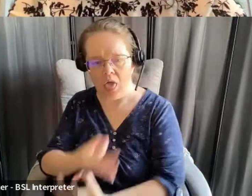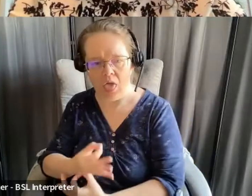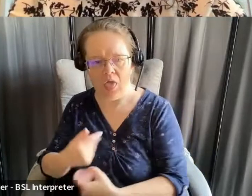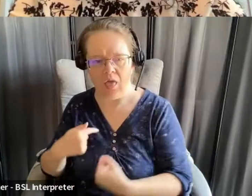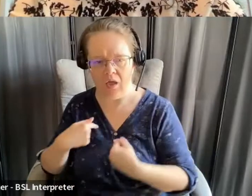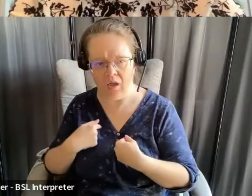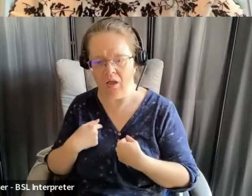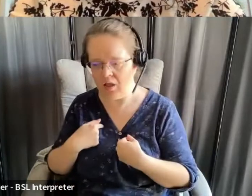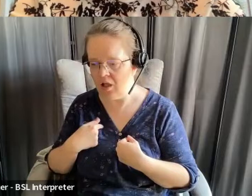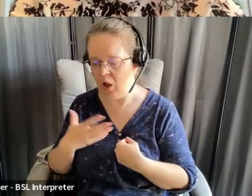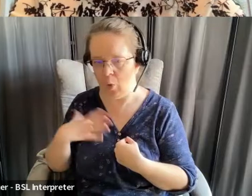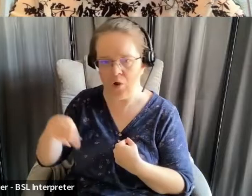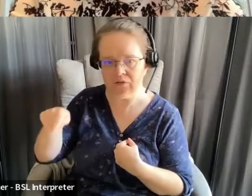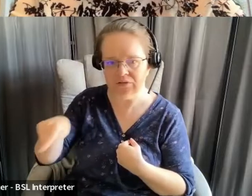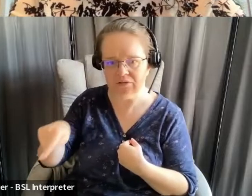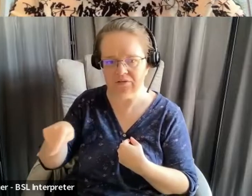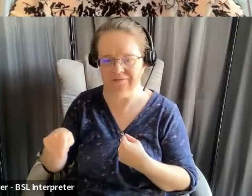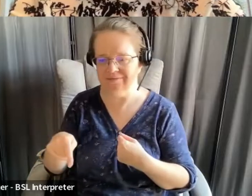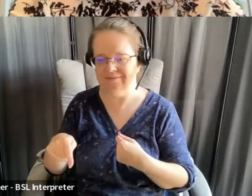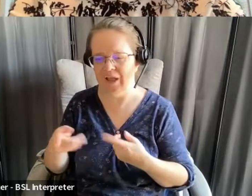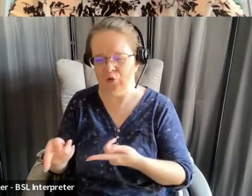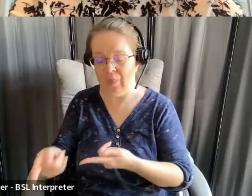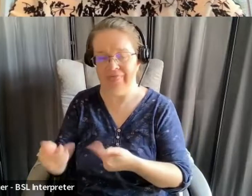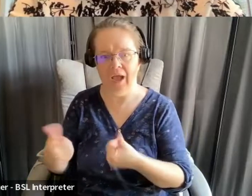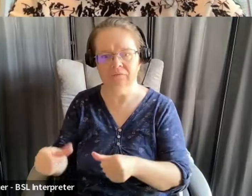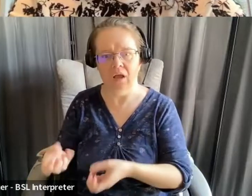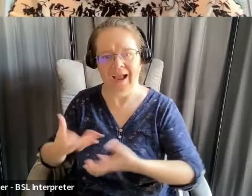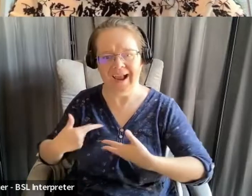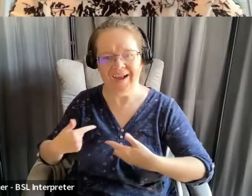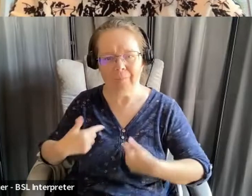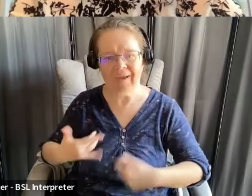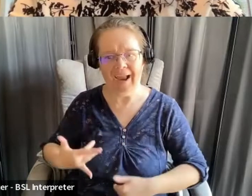the life chances that I crave.